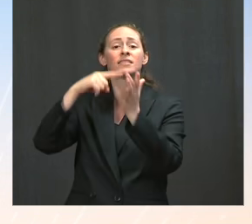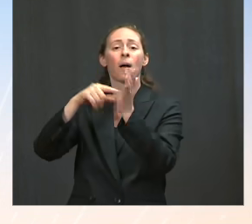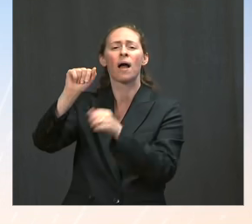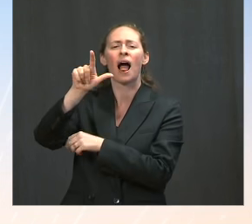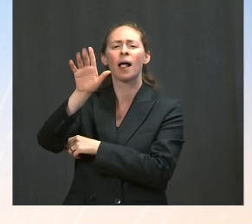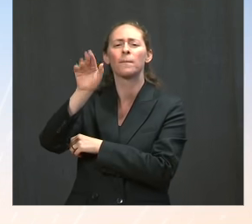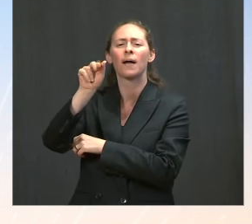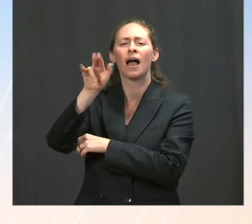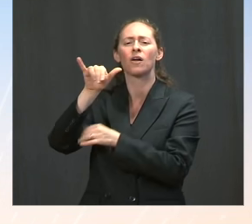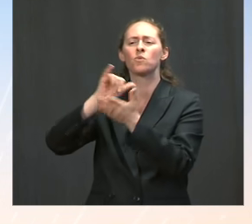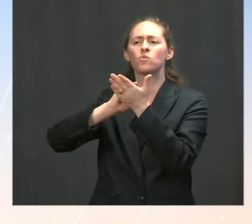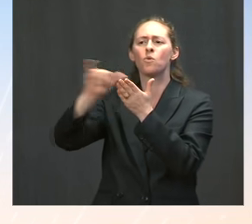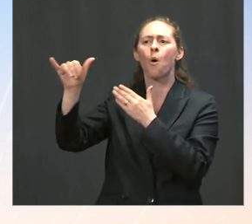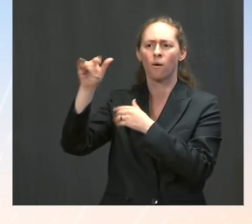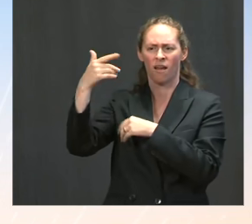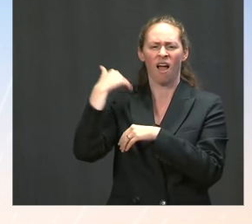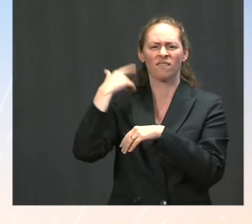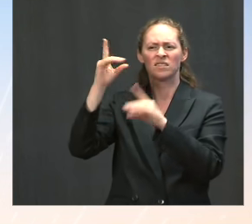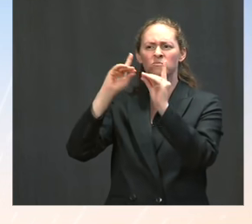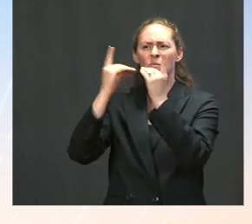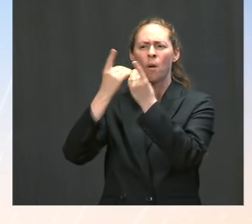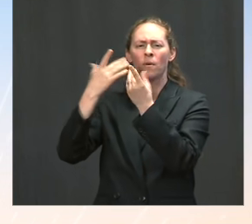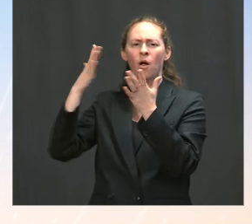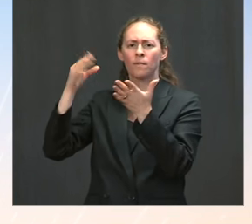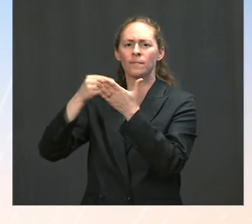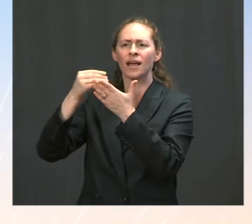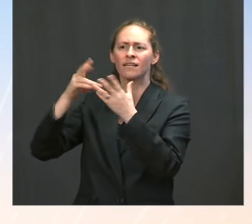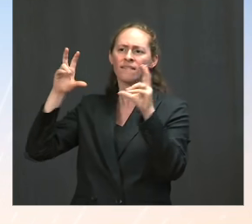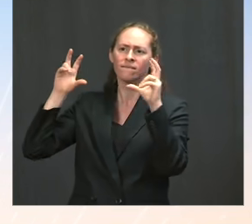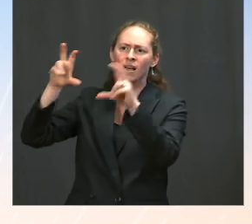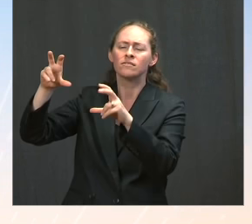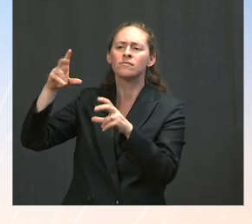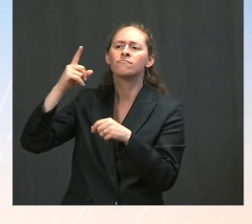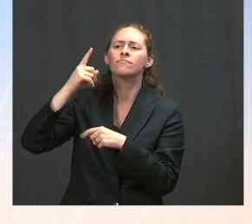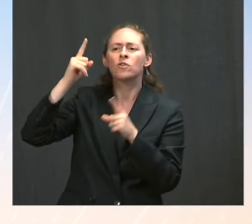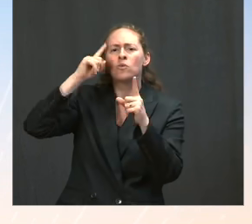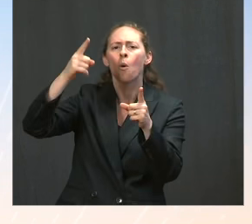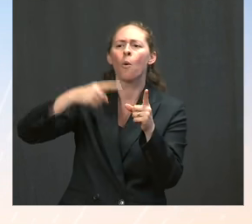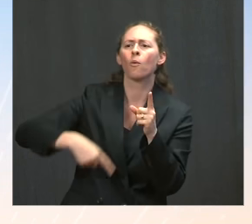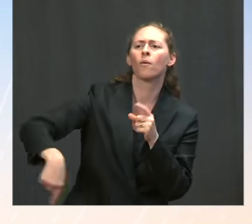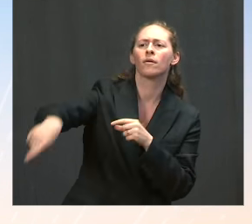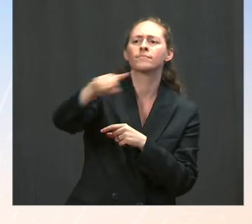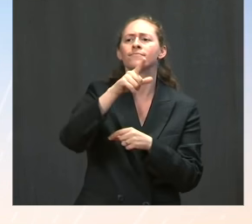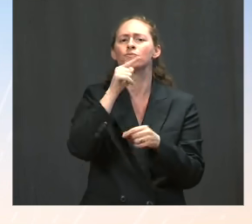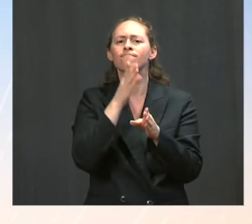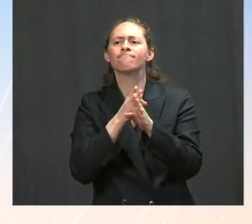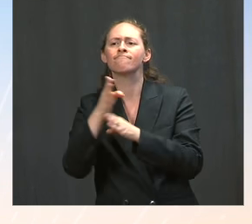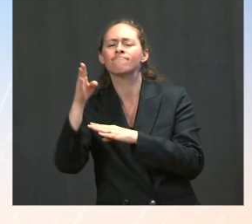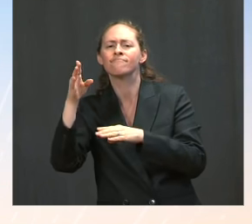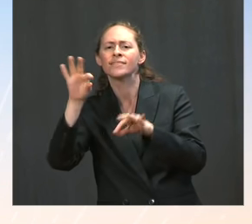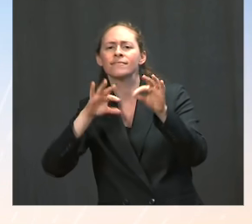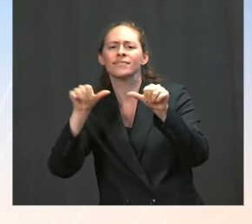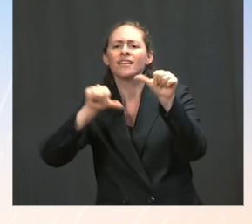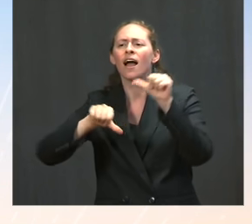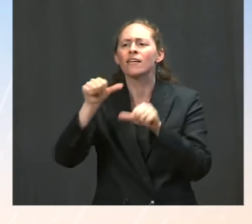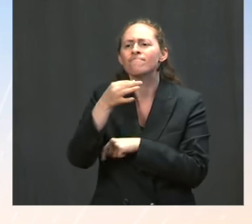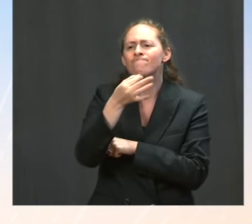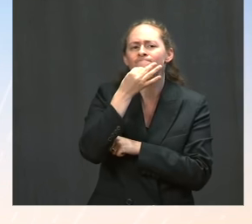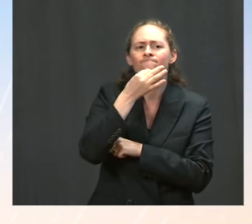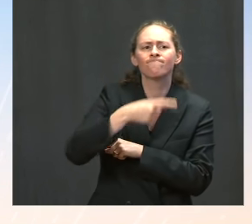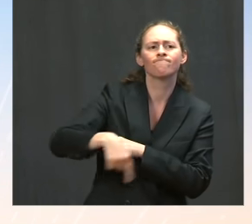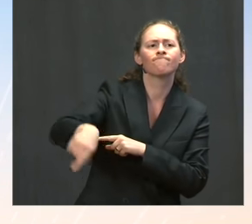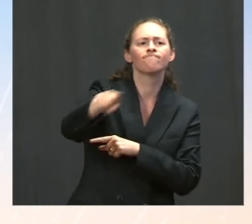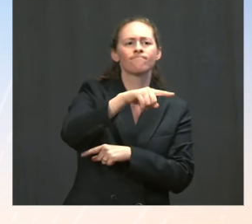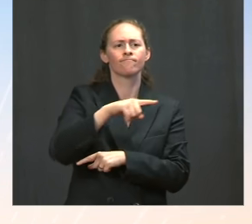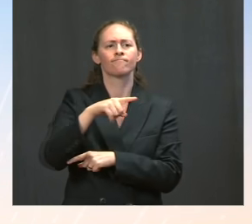region become a global semiconductor and bioscience hub. And in fact, the employment growth rate there has grown